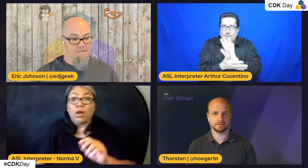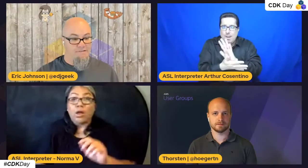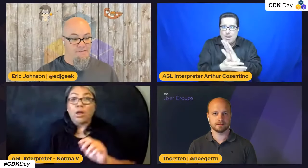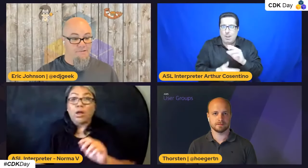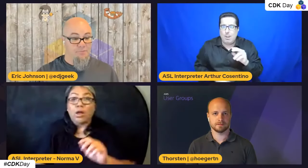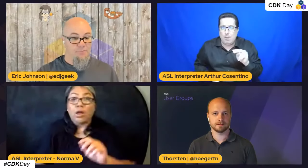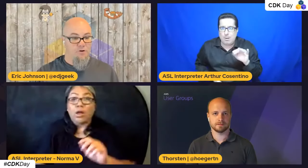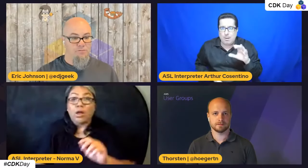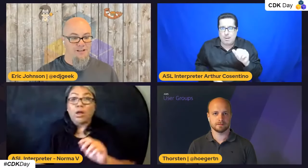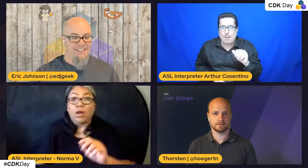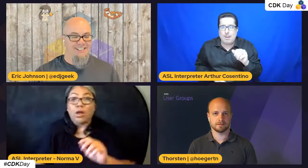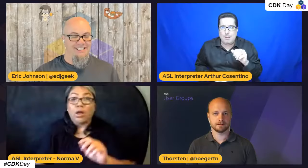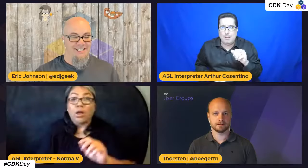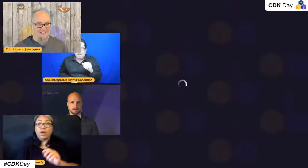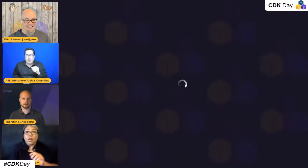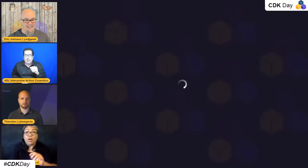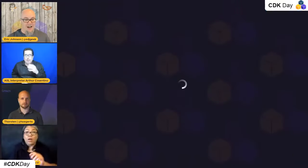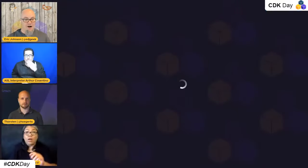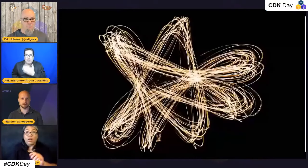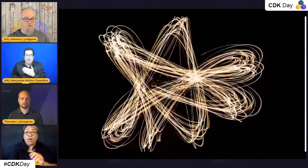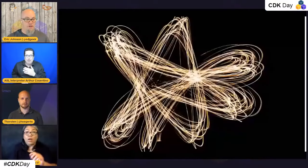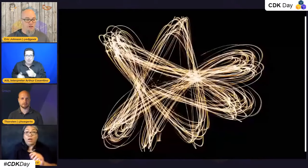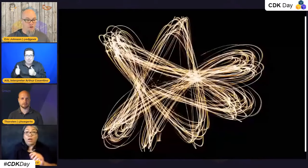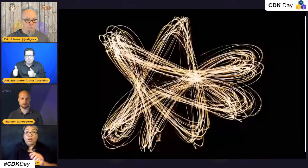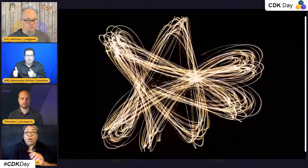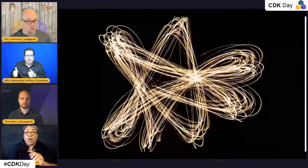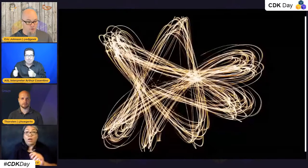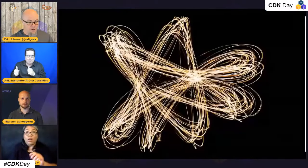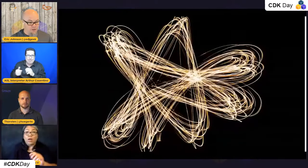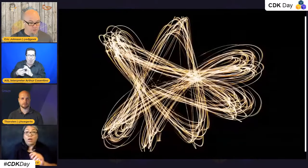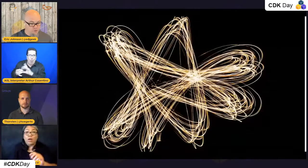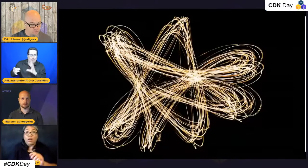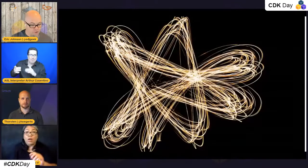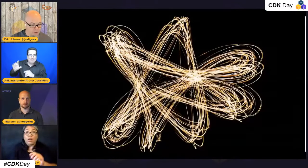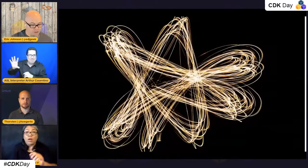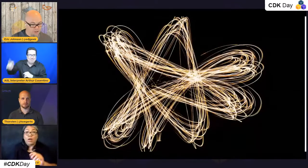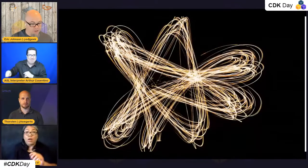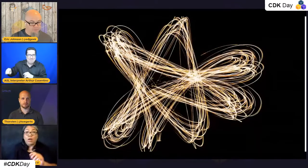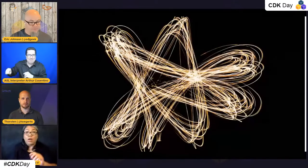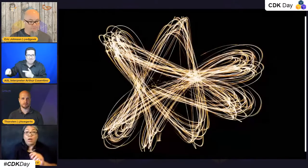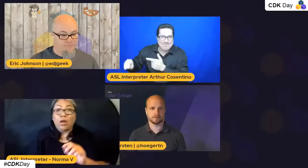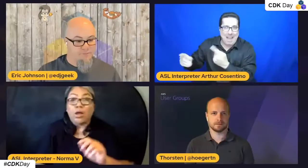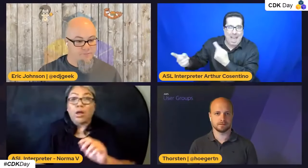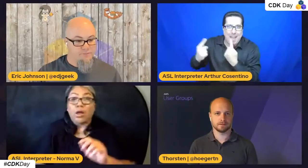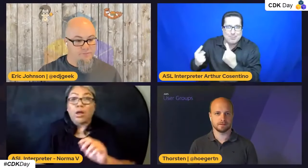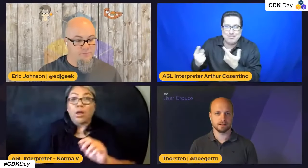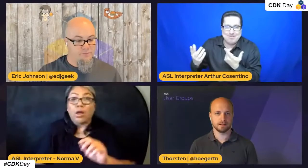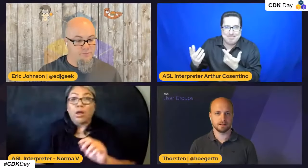Oop. I removed before response.